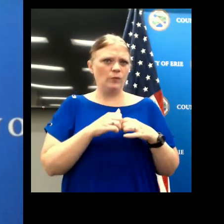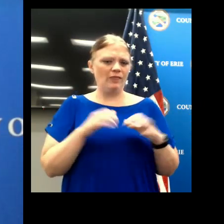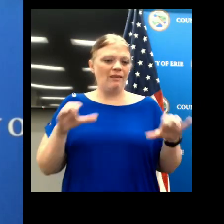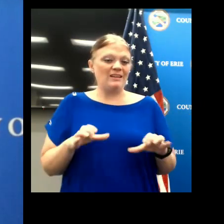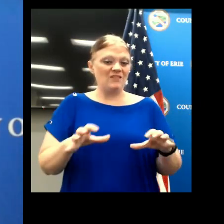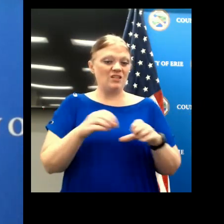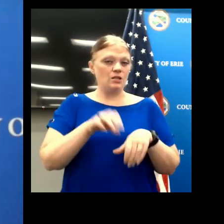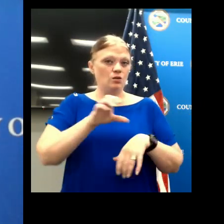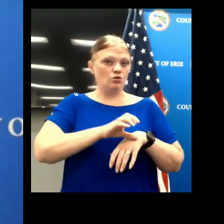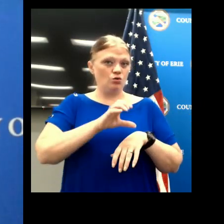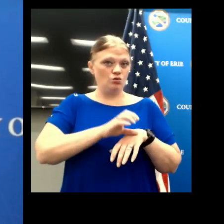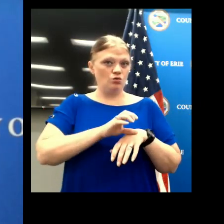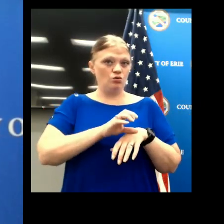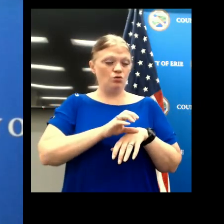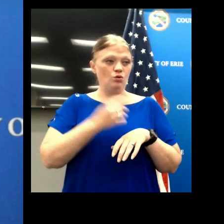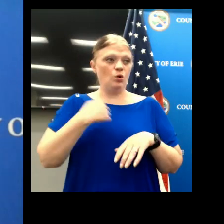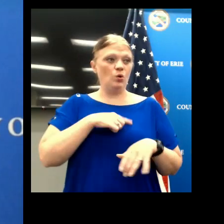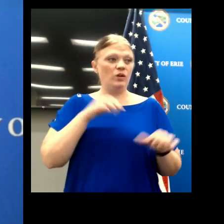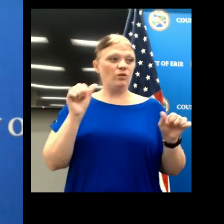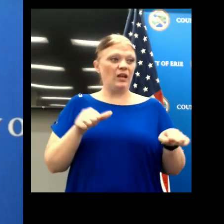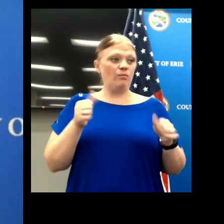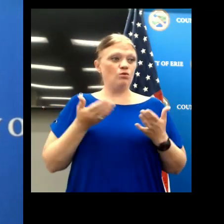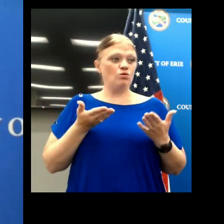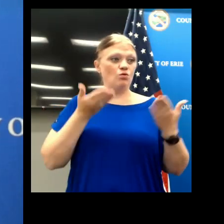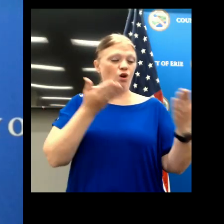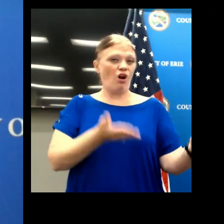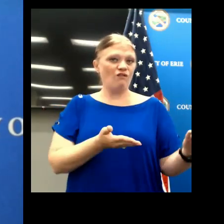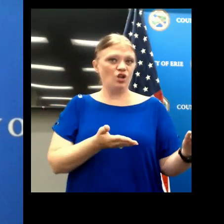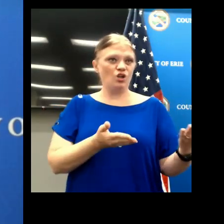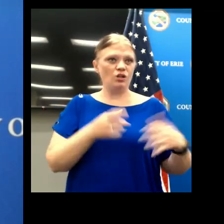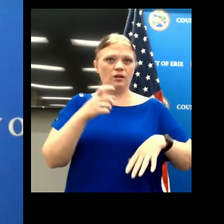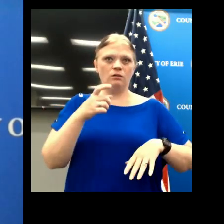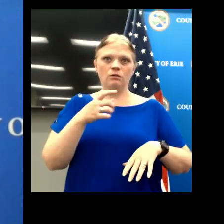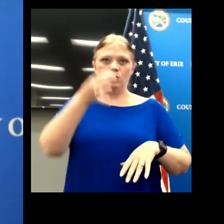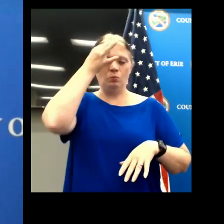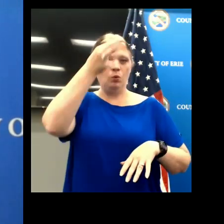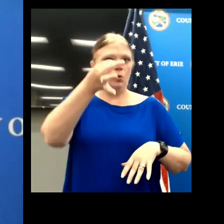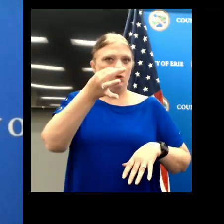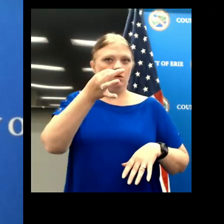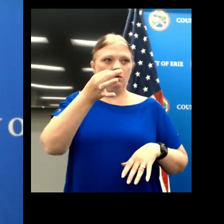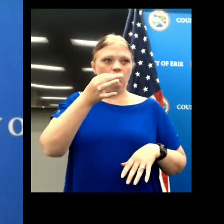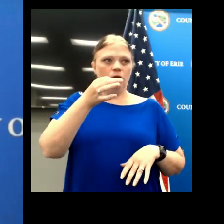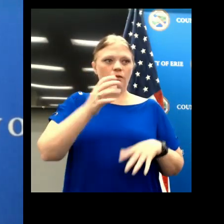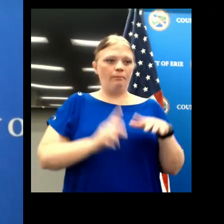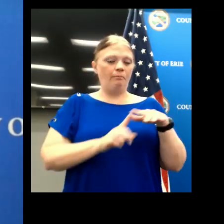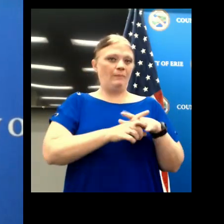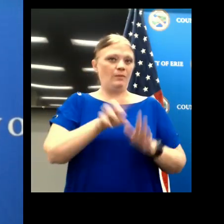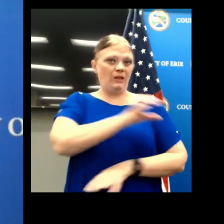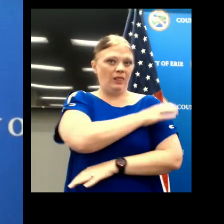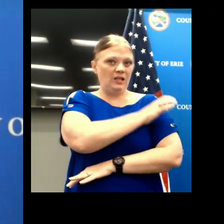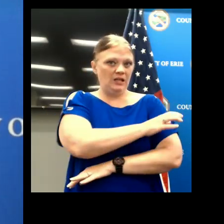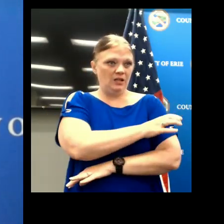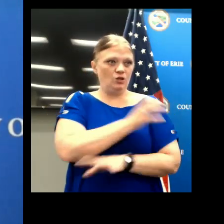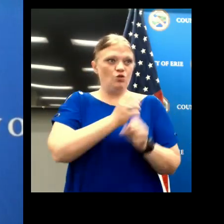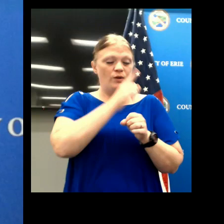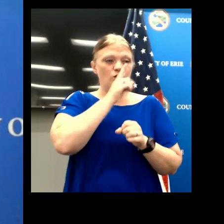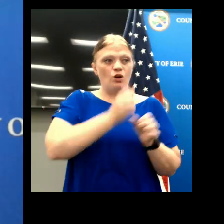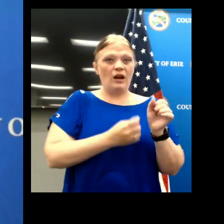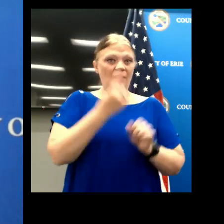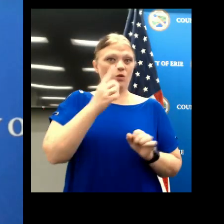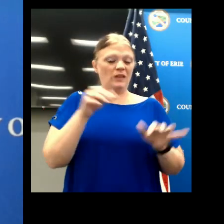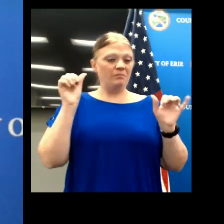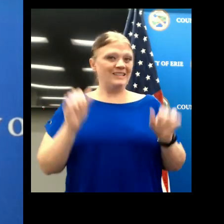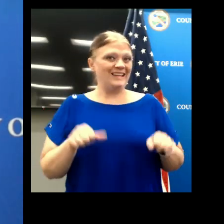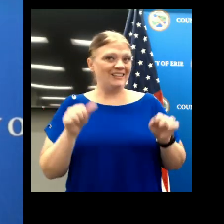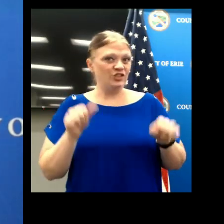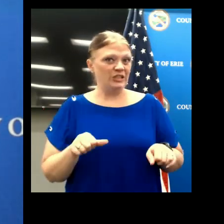and we were able to offer like a just-in-time pop-up clinic to making sure that everybody who potentially